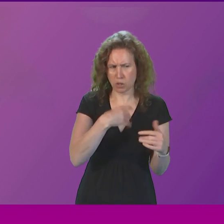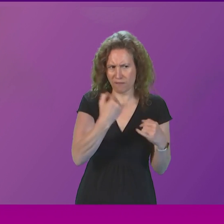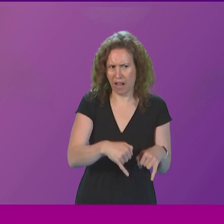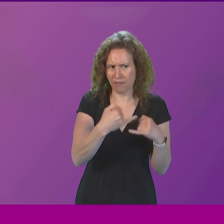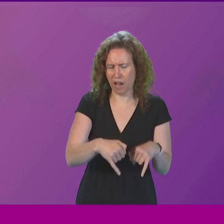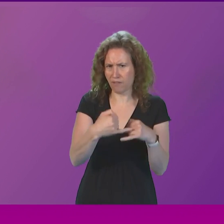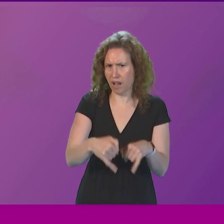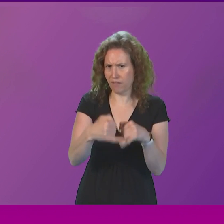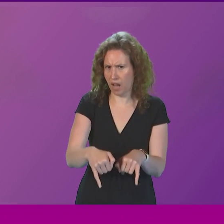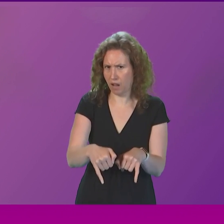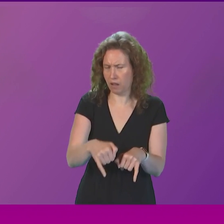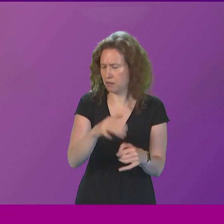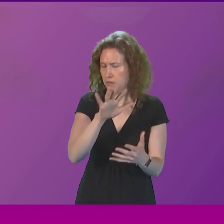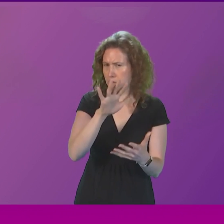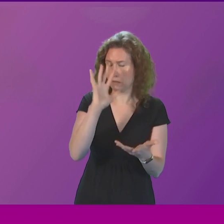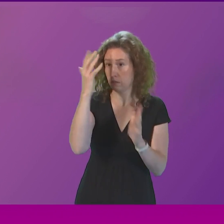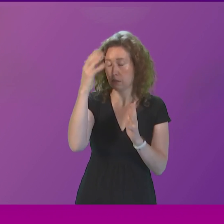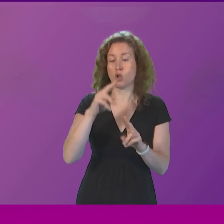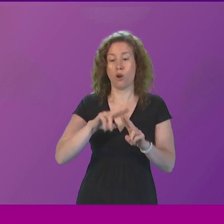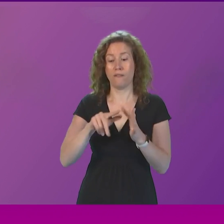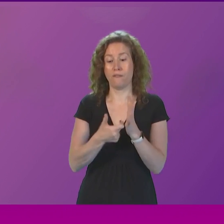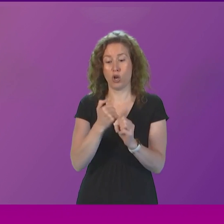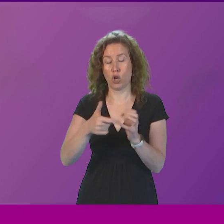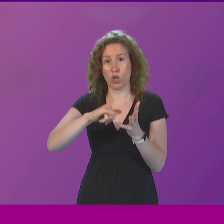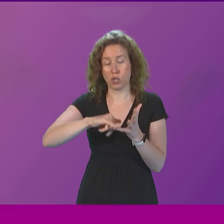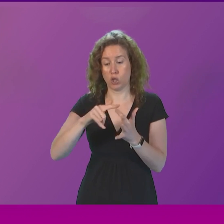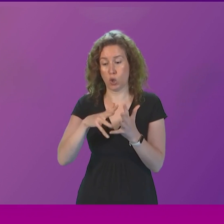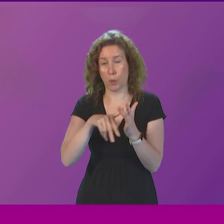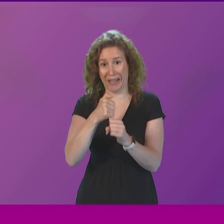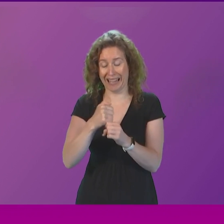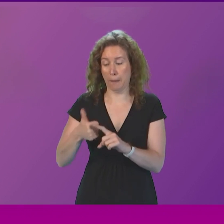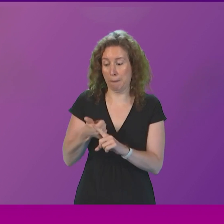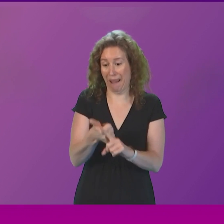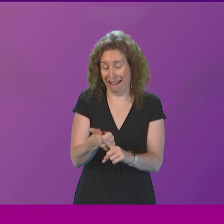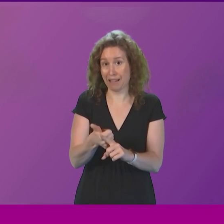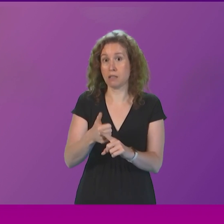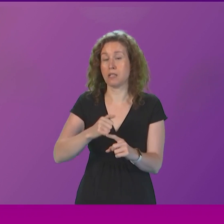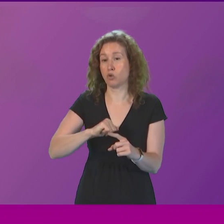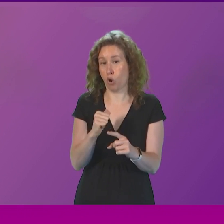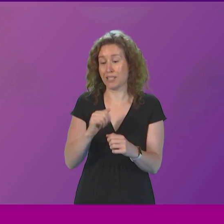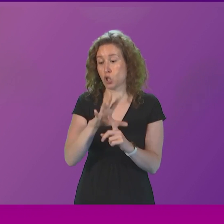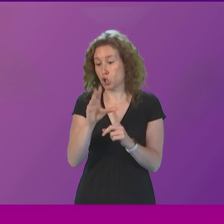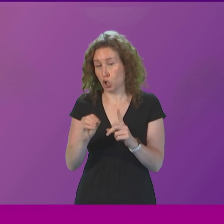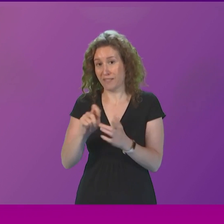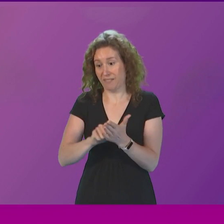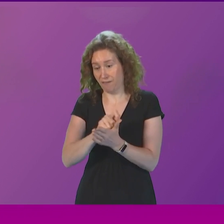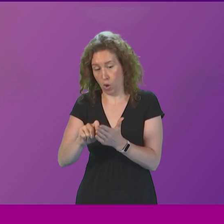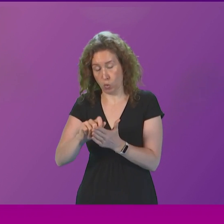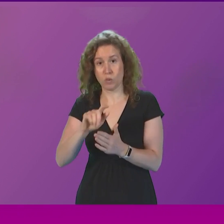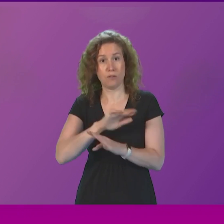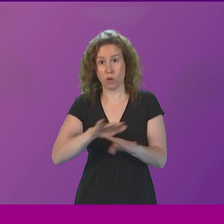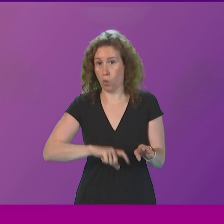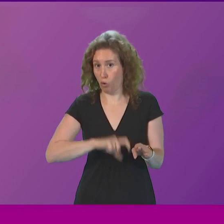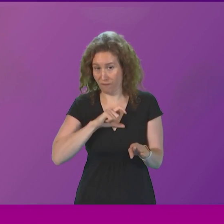time again. Fergus Ewing backed a Scottish Conservative vote of no confidence in the Green Minister, Lorna